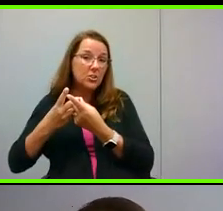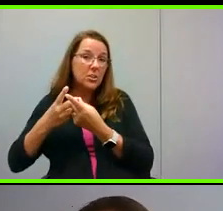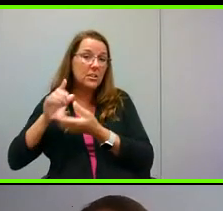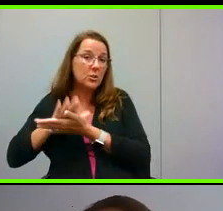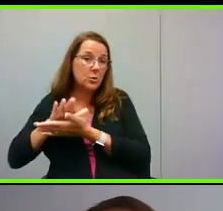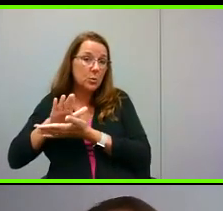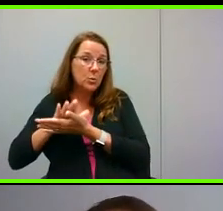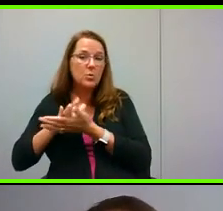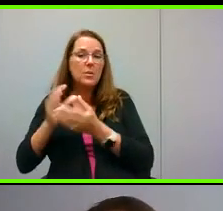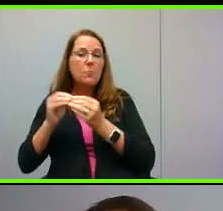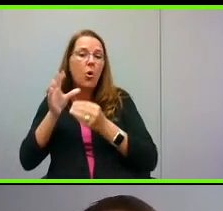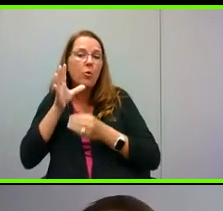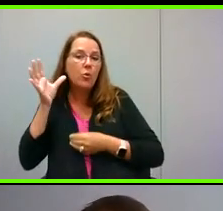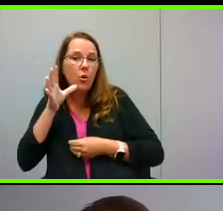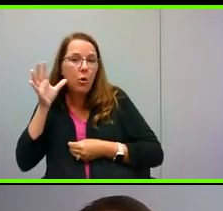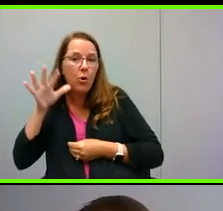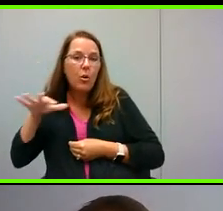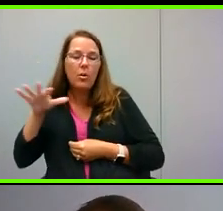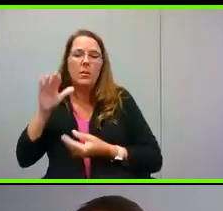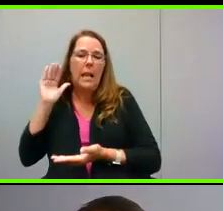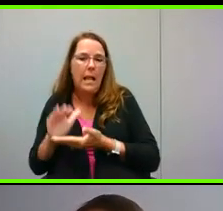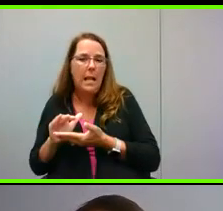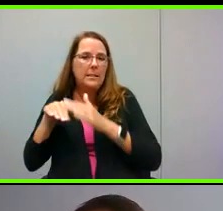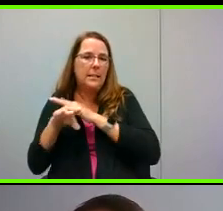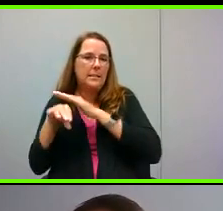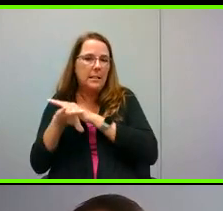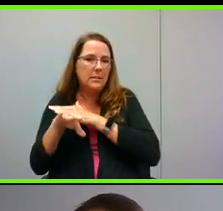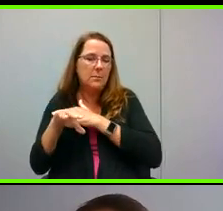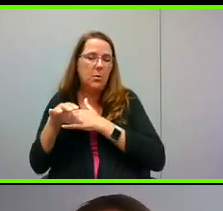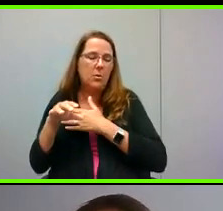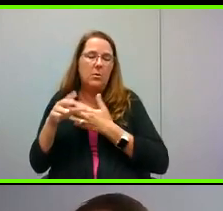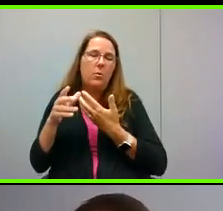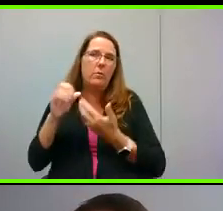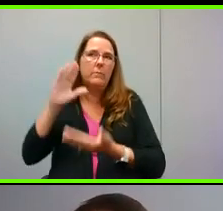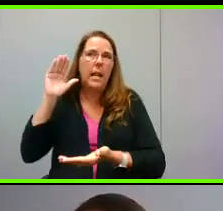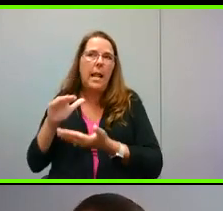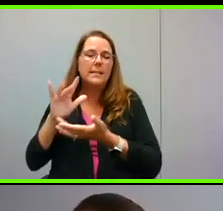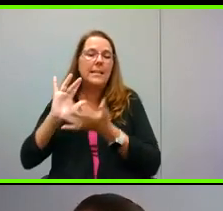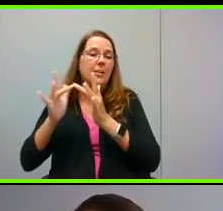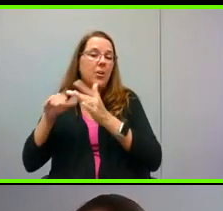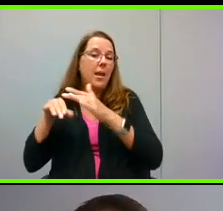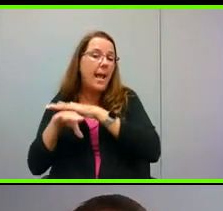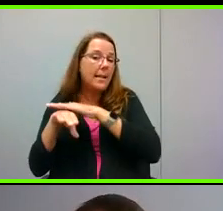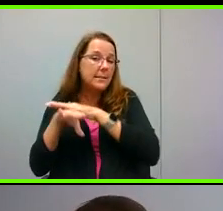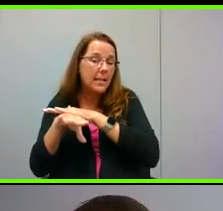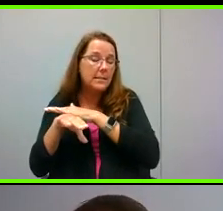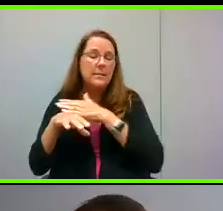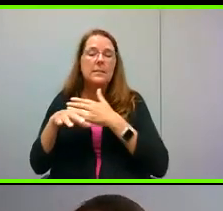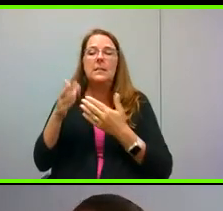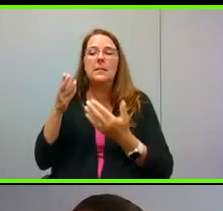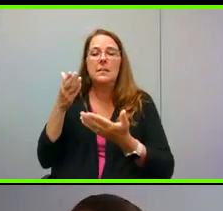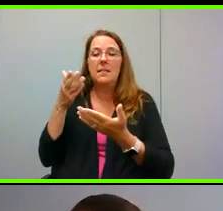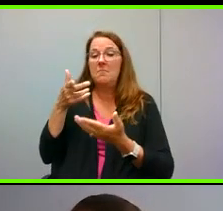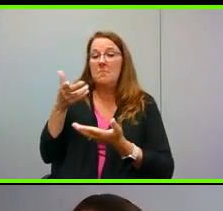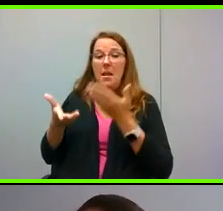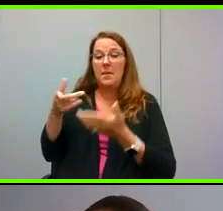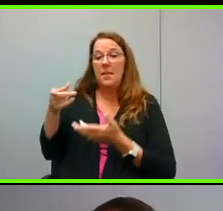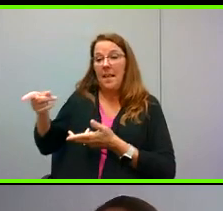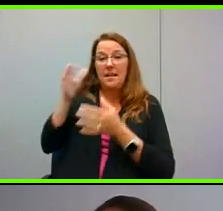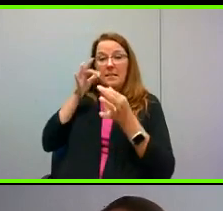more rural or have less accessible or less internet access, that might be how they choose to spend some of that